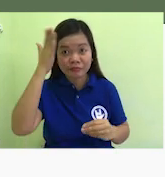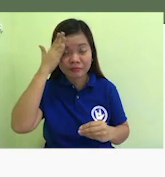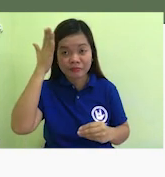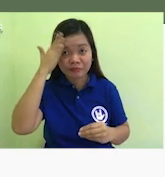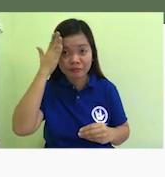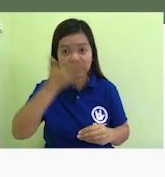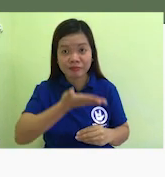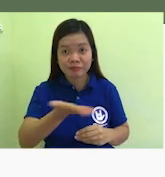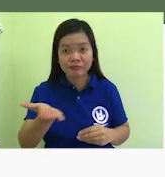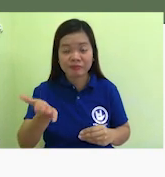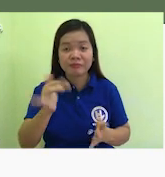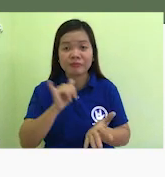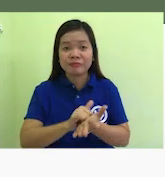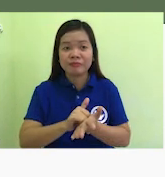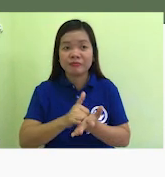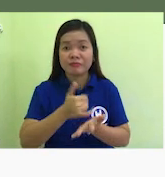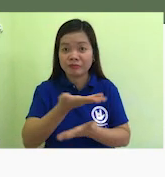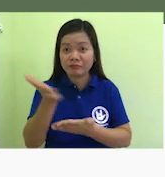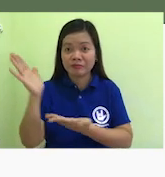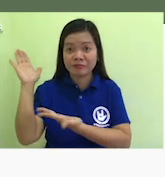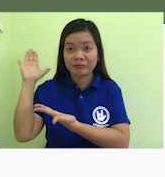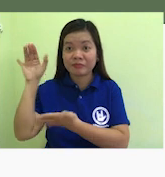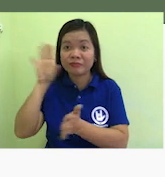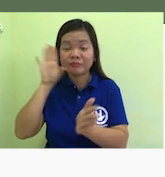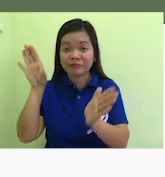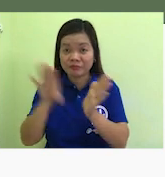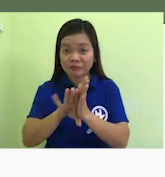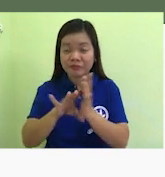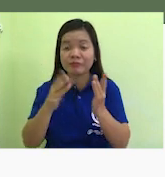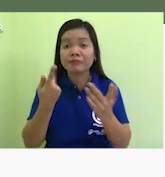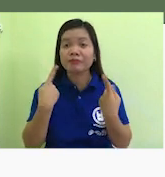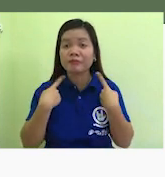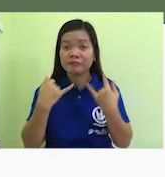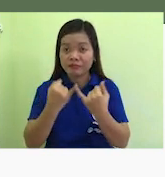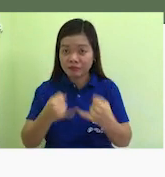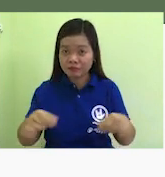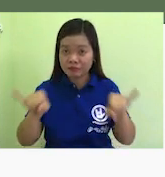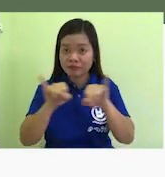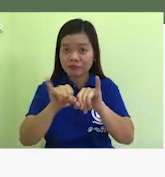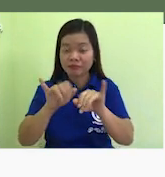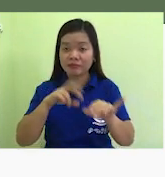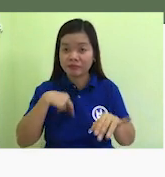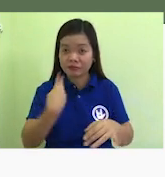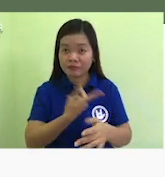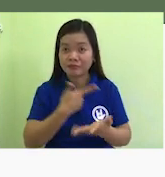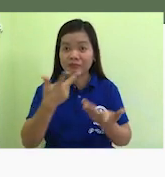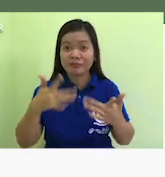Do you know that these images have relevance in our life?